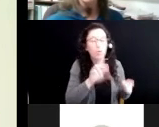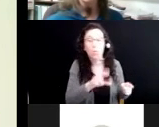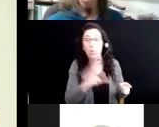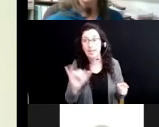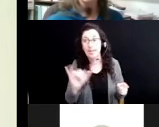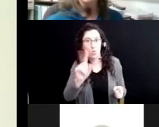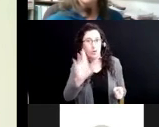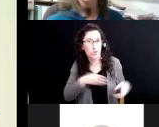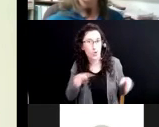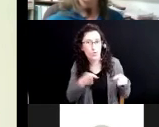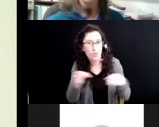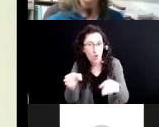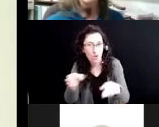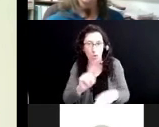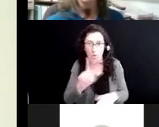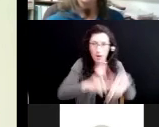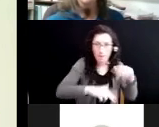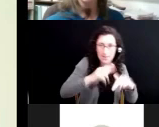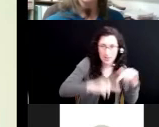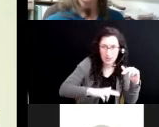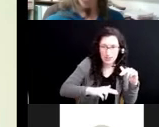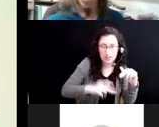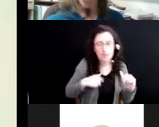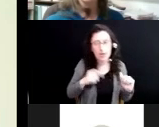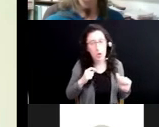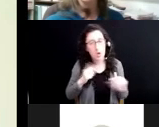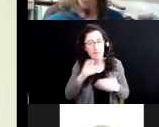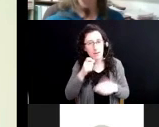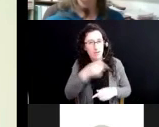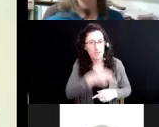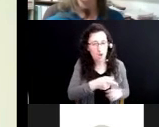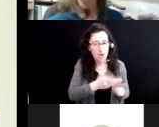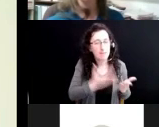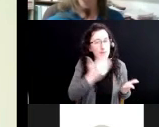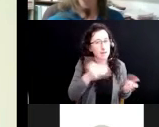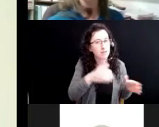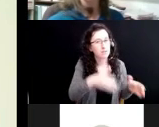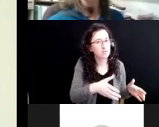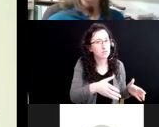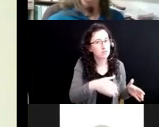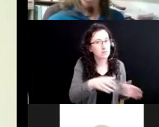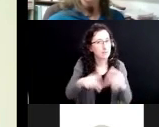constraints that you have on your landscape and need to work around based on your priorities.